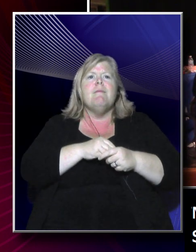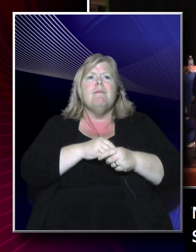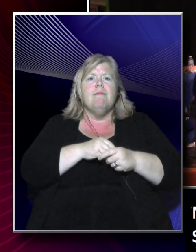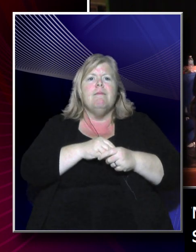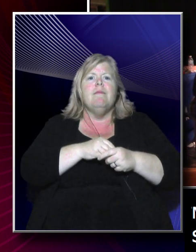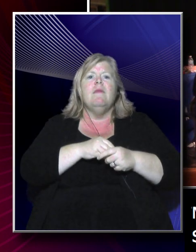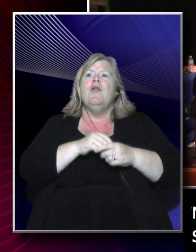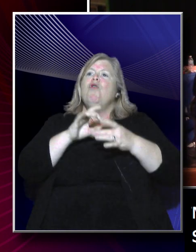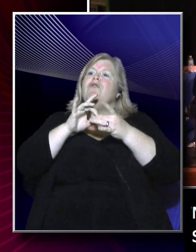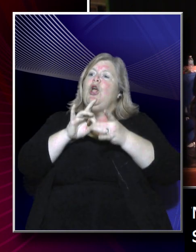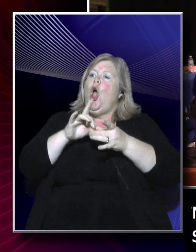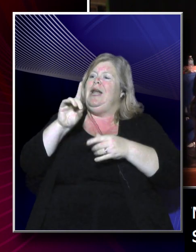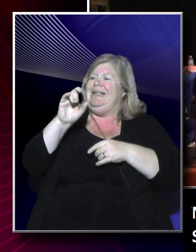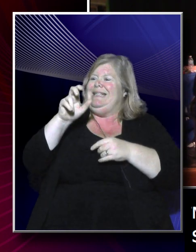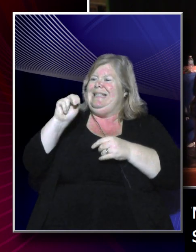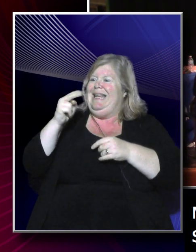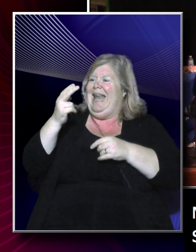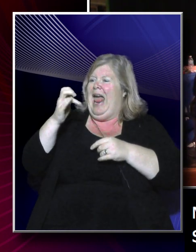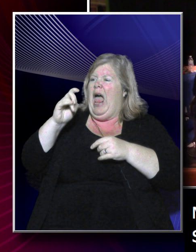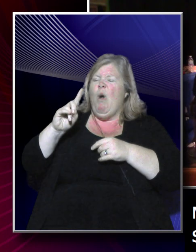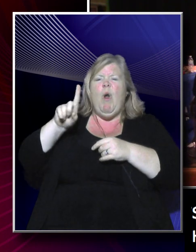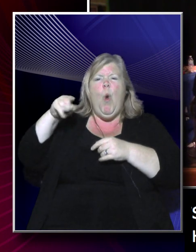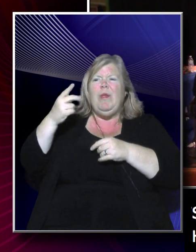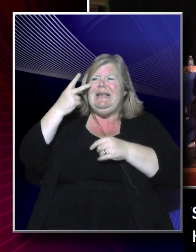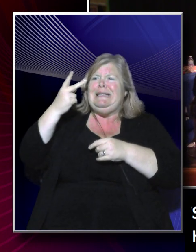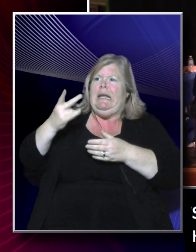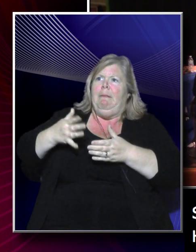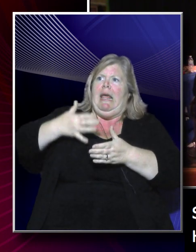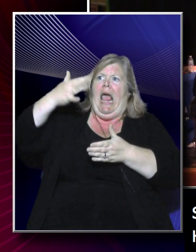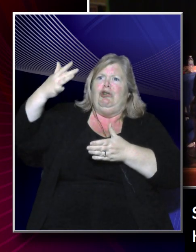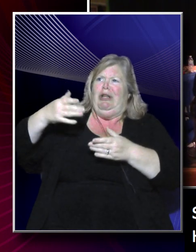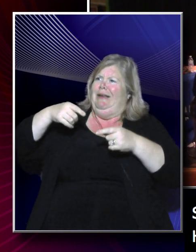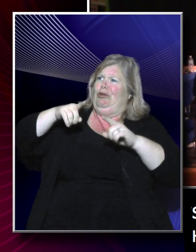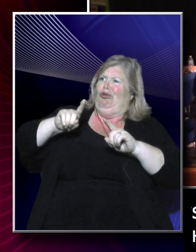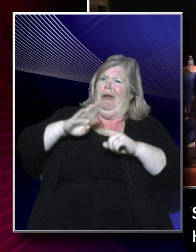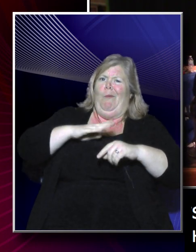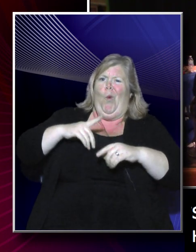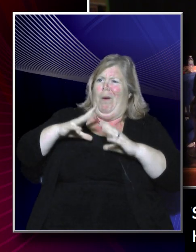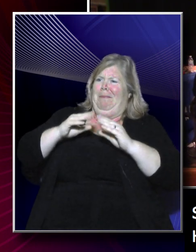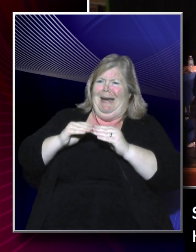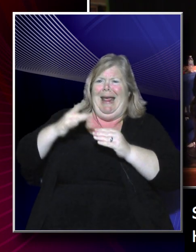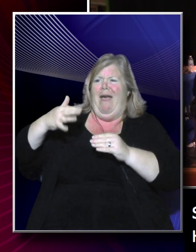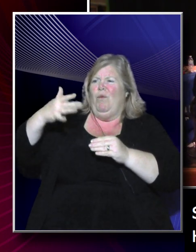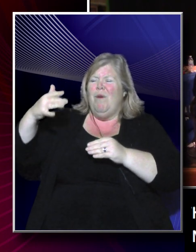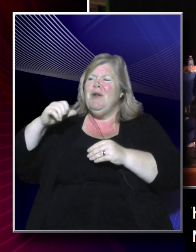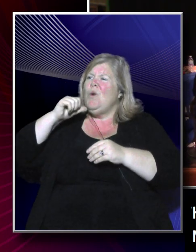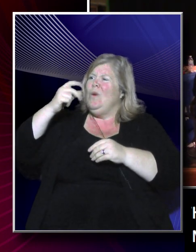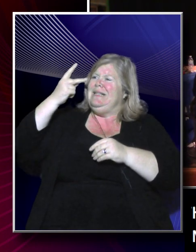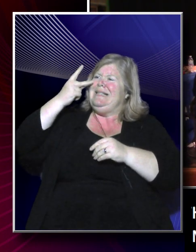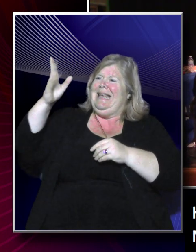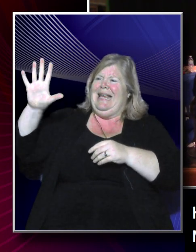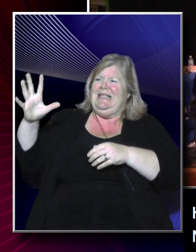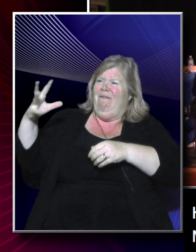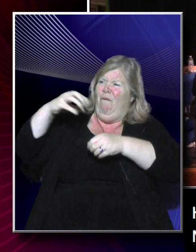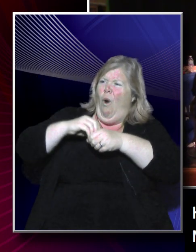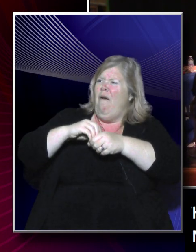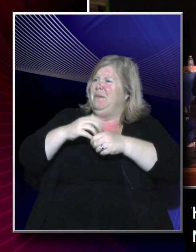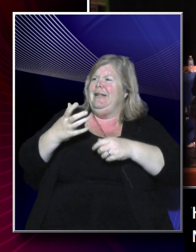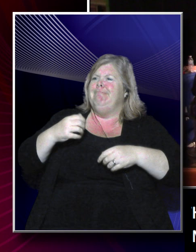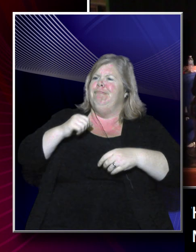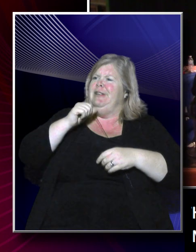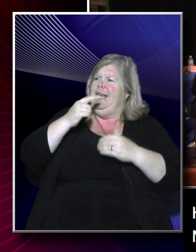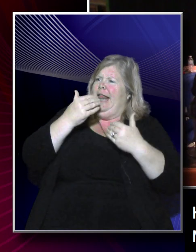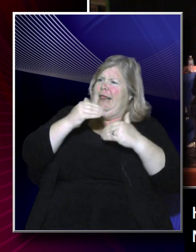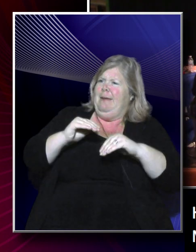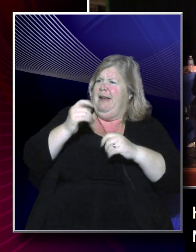Regarding Dean Howard, I have only seen him occasionally at board meetings. I don't see his involvement in participation, so I have very limited understanding of what he